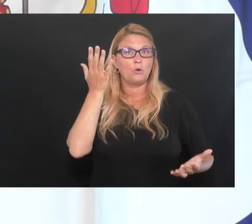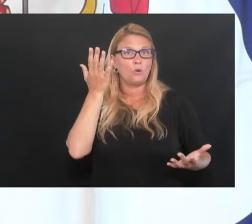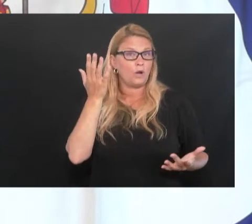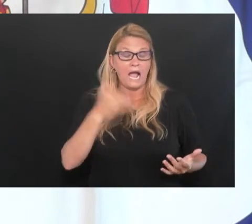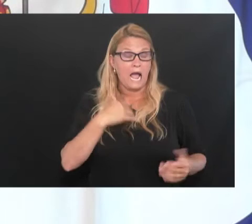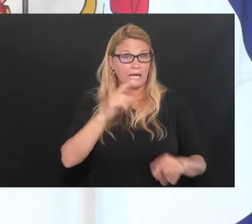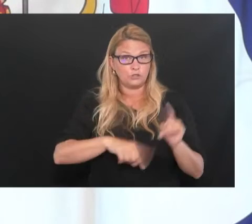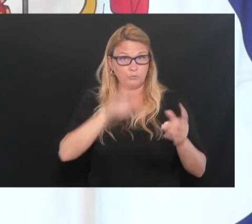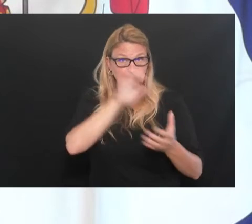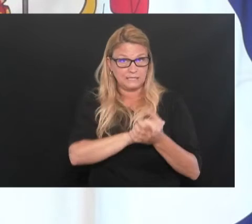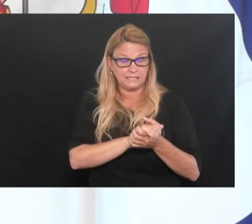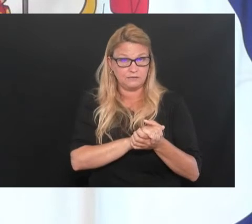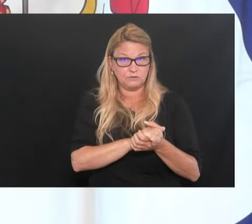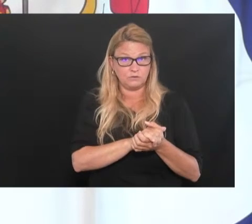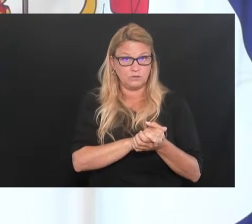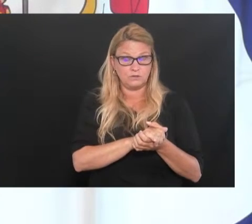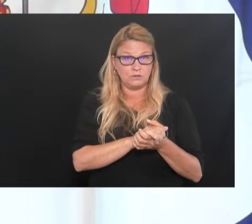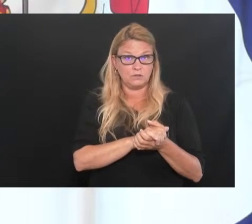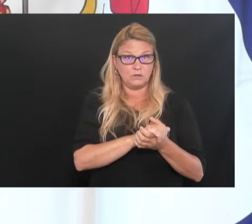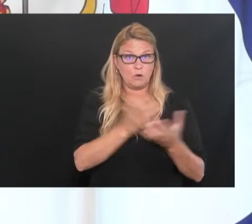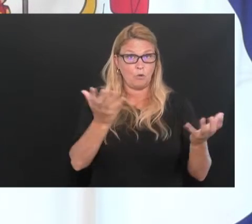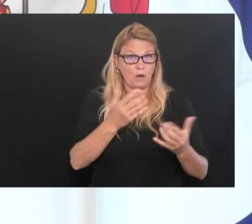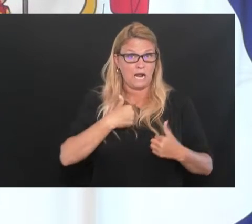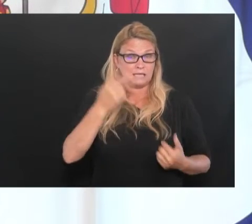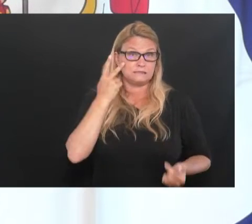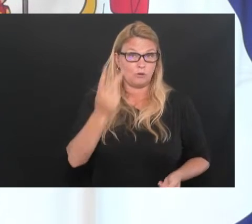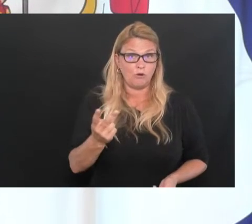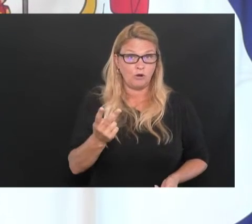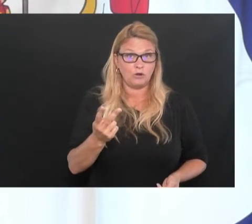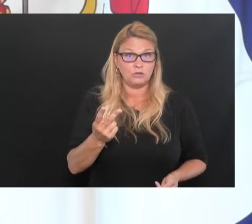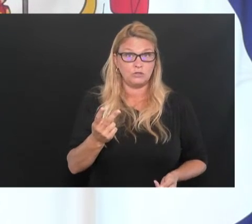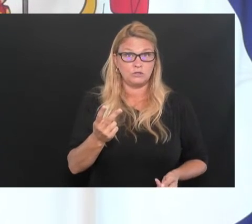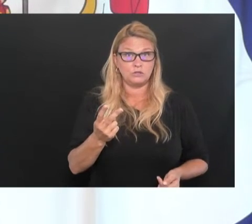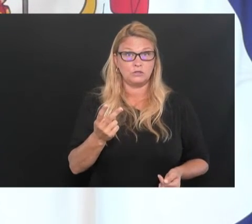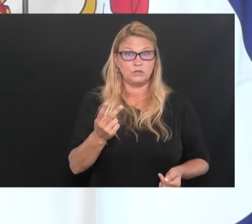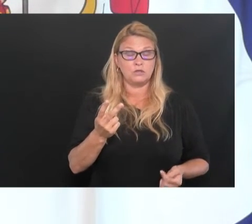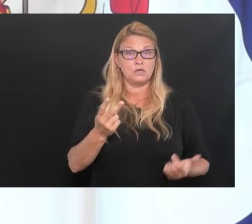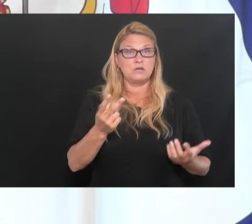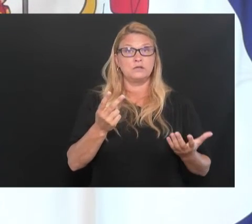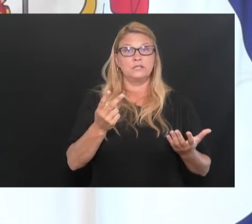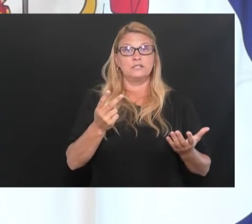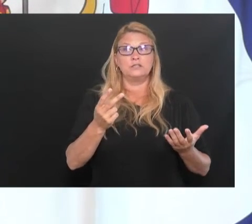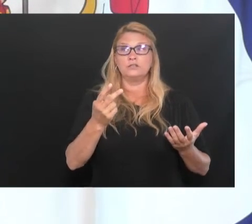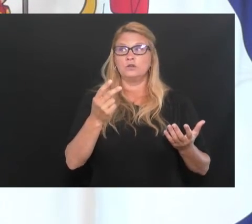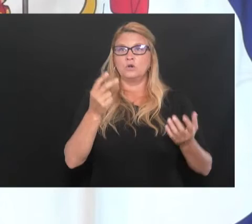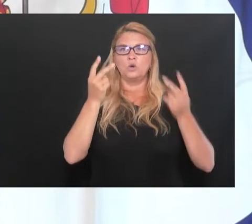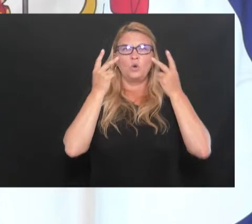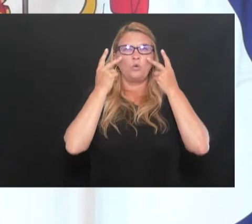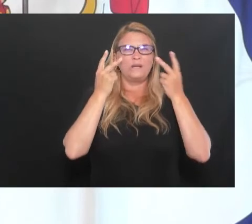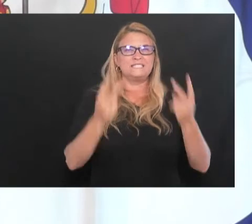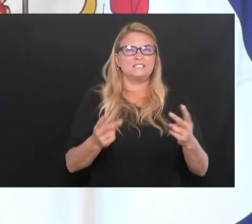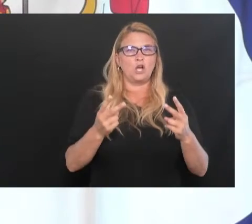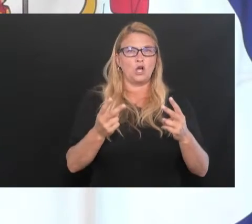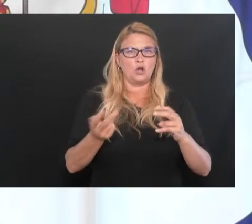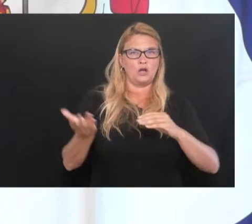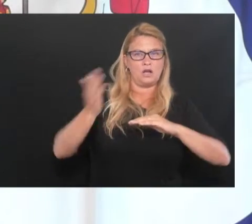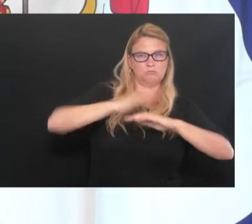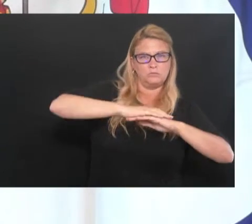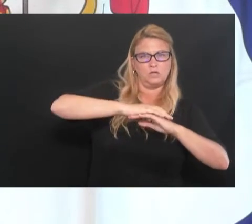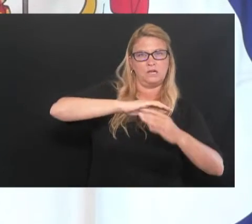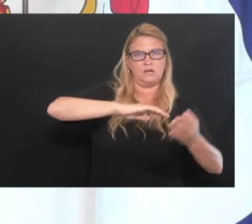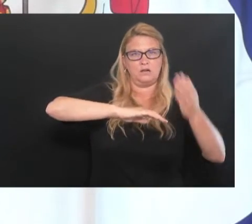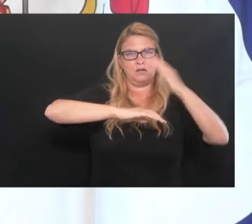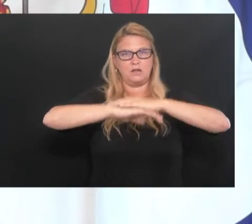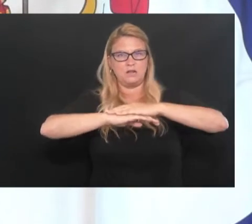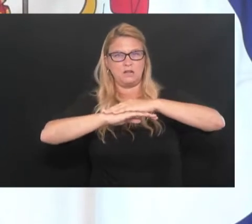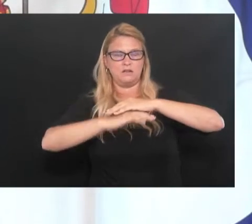I could not believe it. You know, there was asphalt put over concrete that had these big